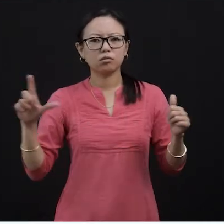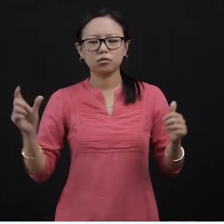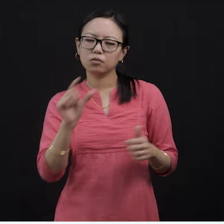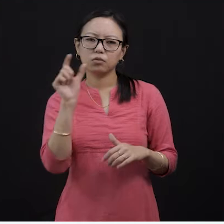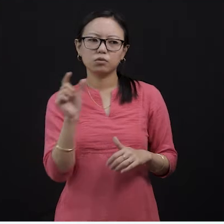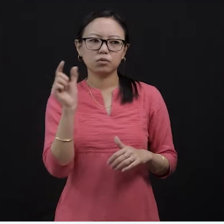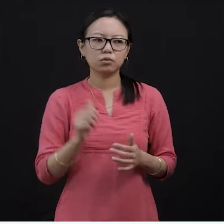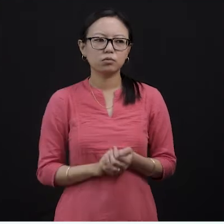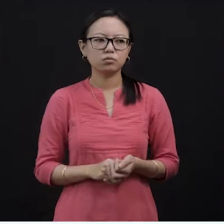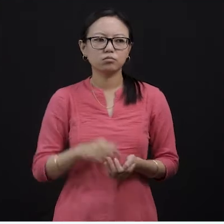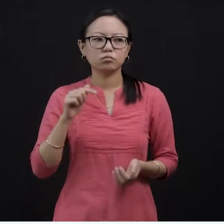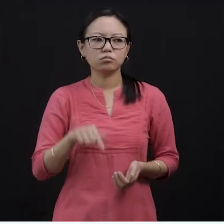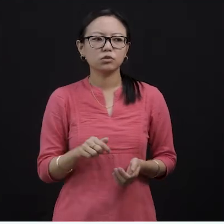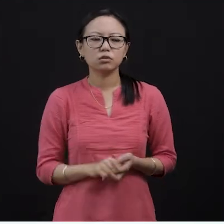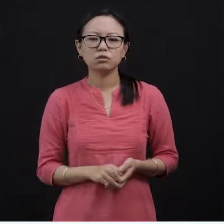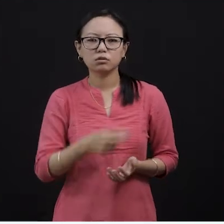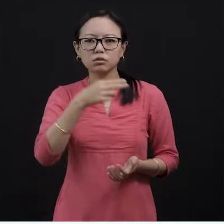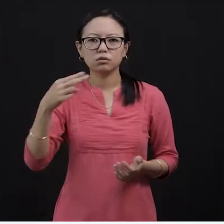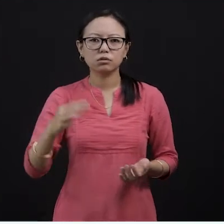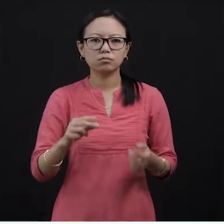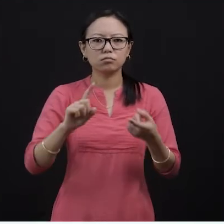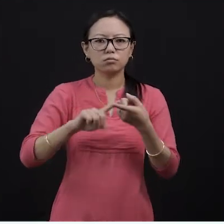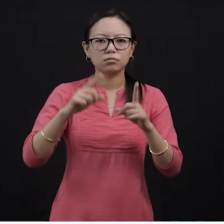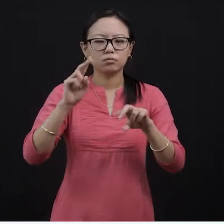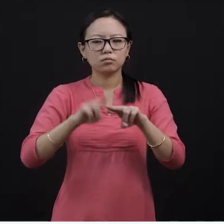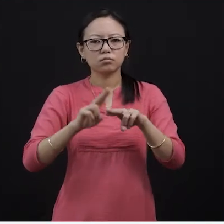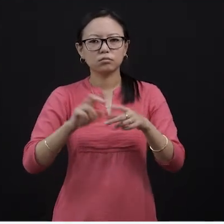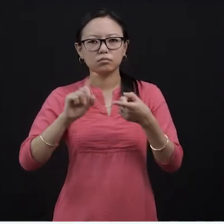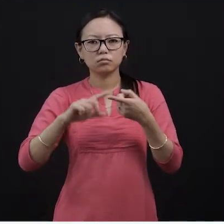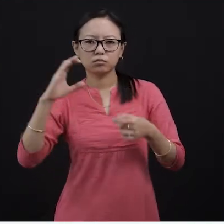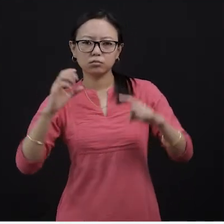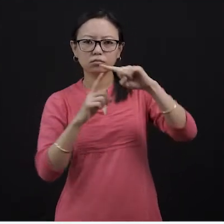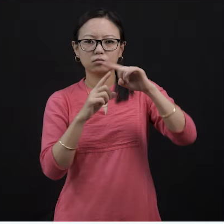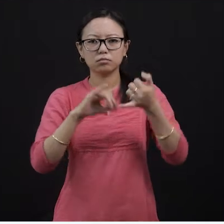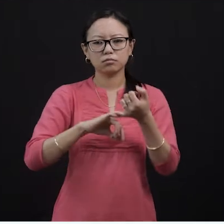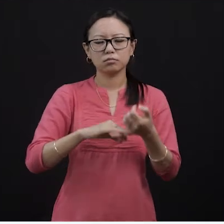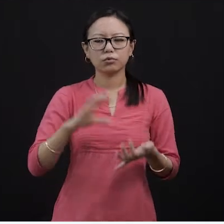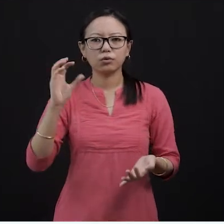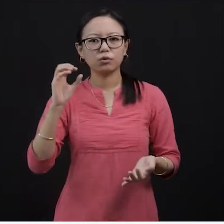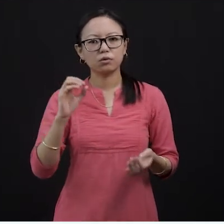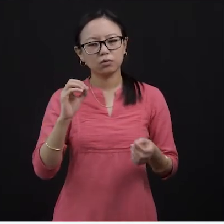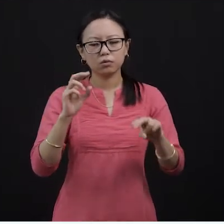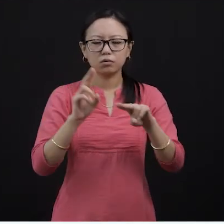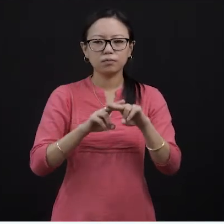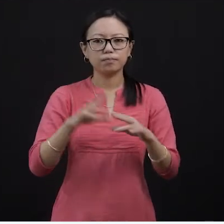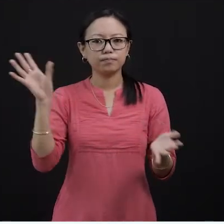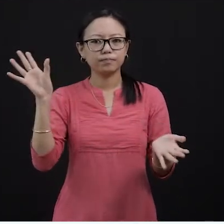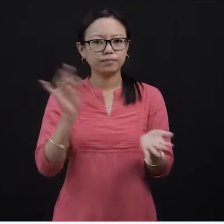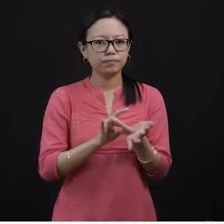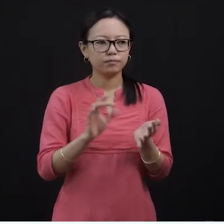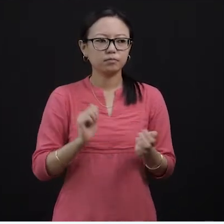magnet. Effects of magnet. Okay, so students, for this we need